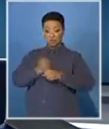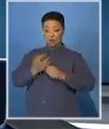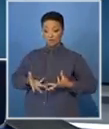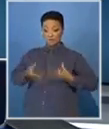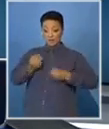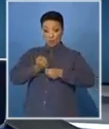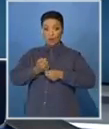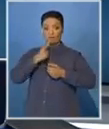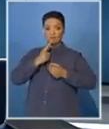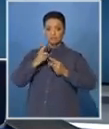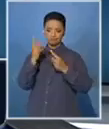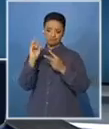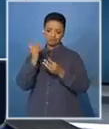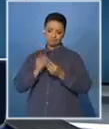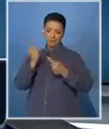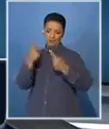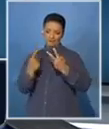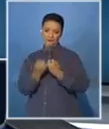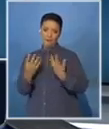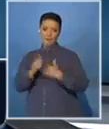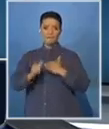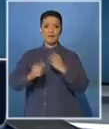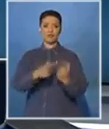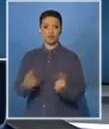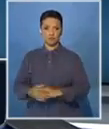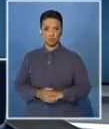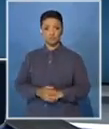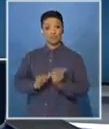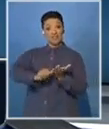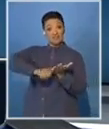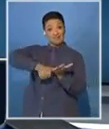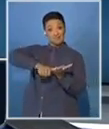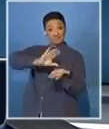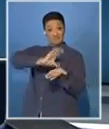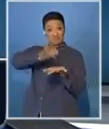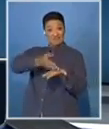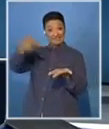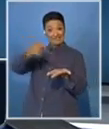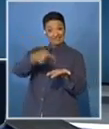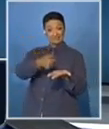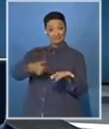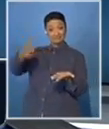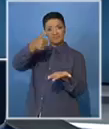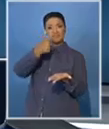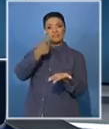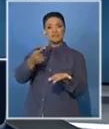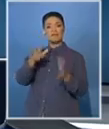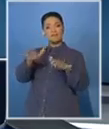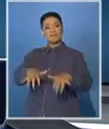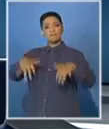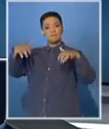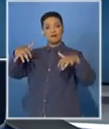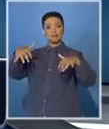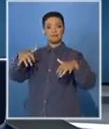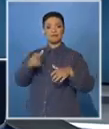power utility. That's according to the Eskom Pension and Provident Fund. The fund's chairperson and its CEO appeared before